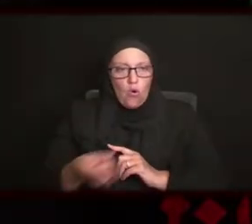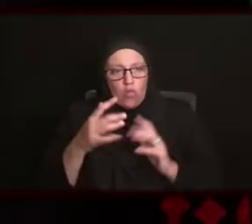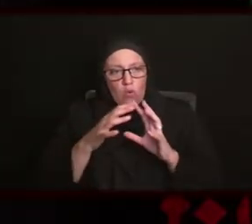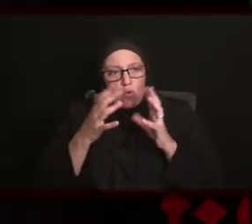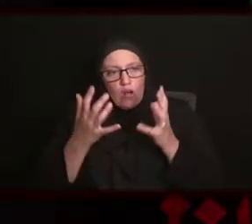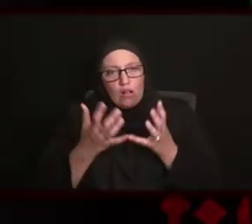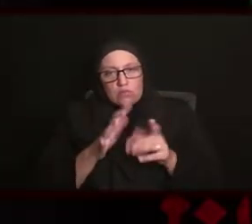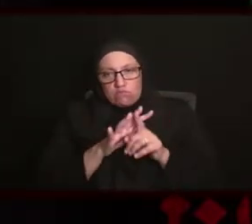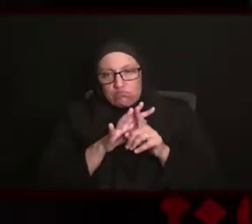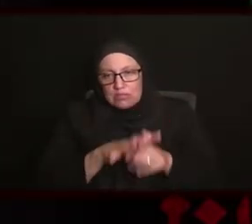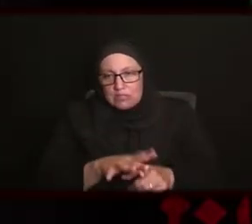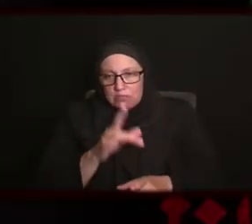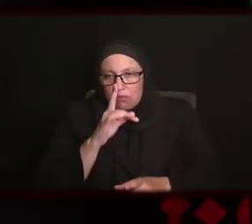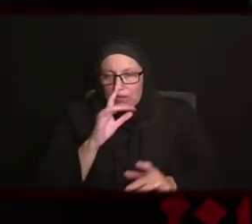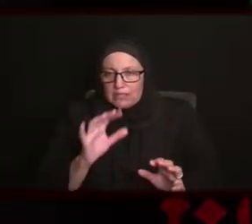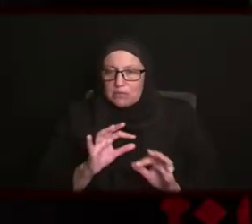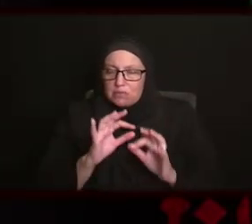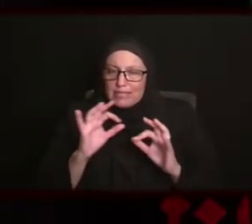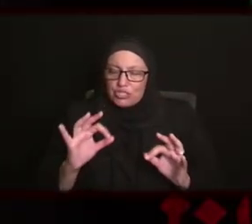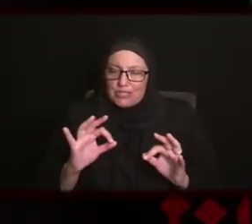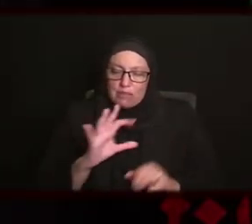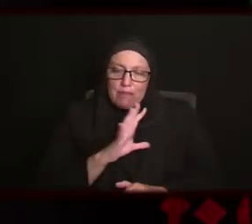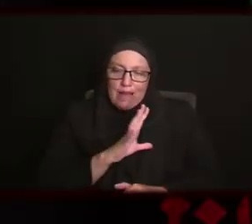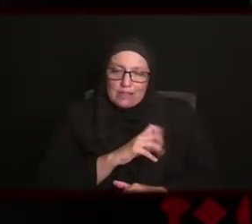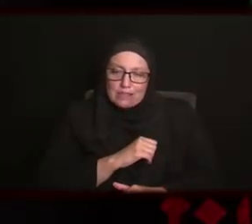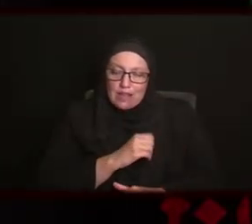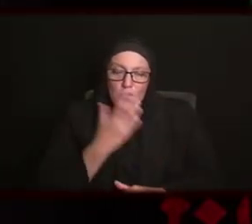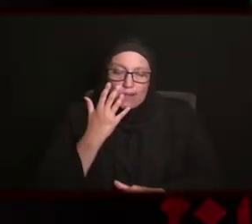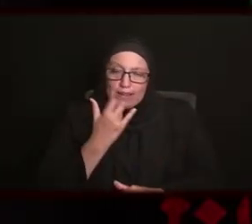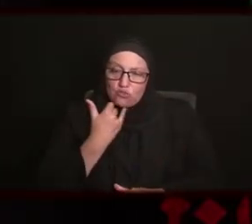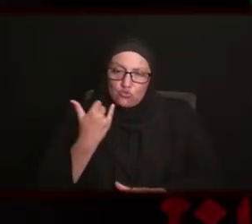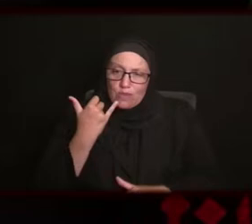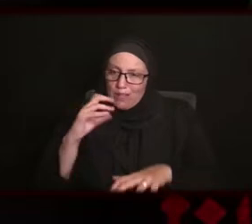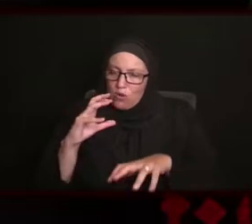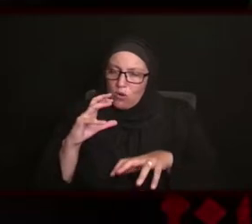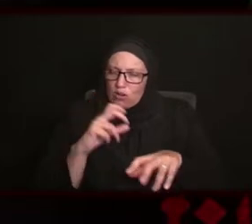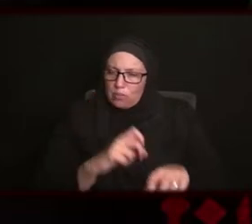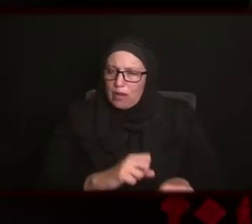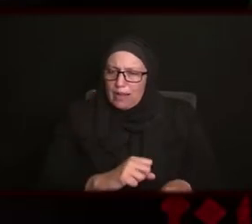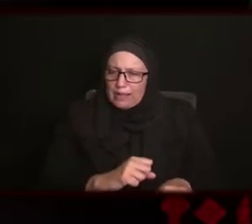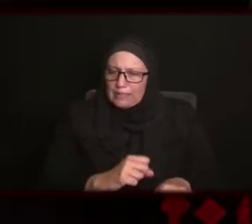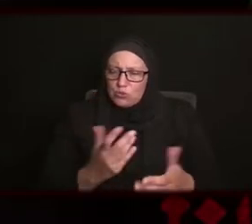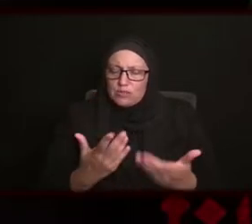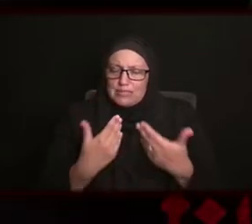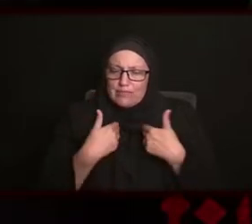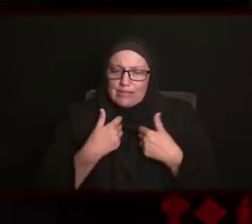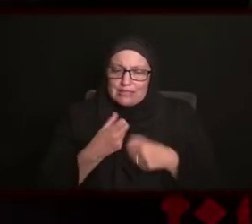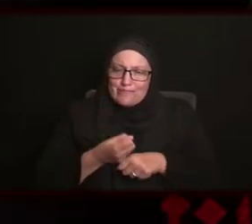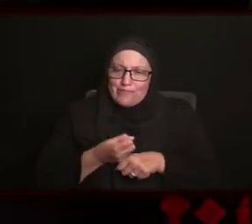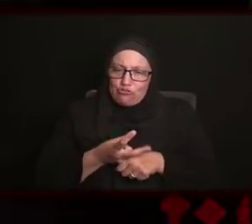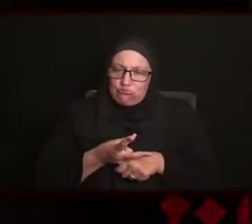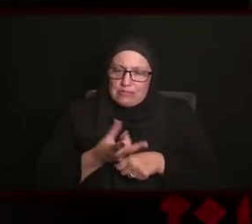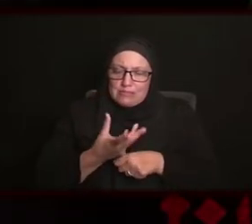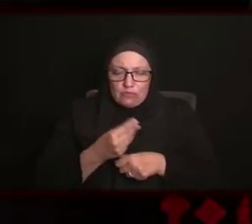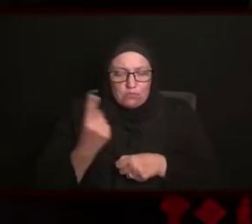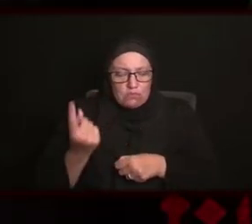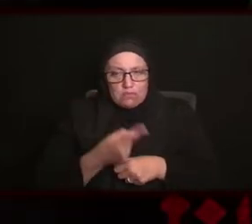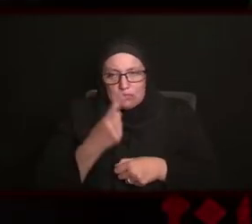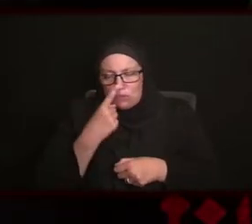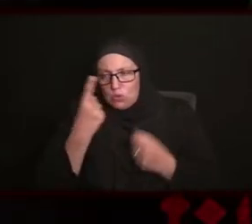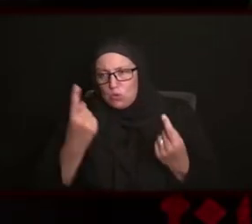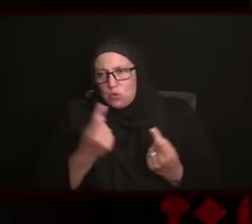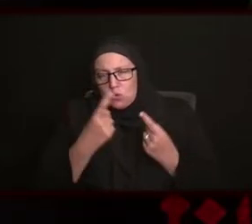world, especially in occupied Palestine, to grant us victory over the enemies of Islam, especially